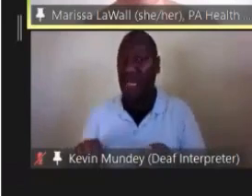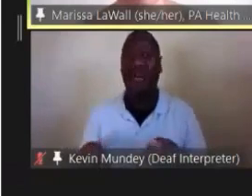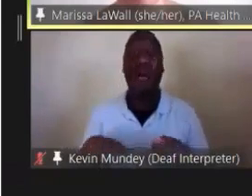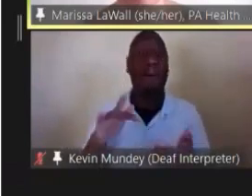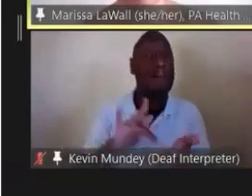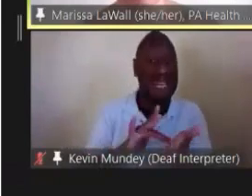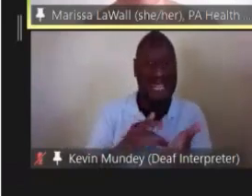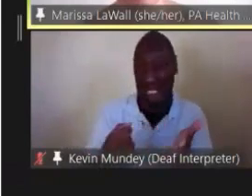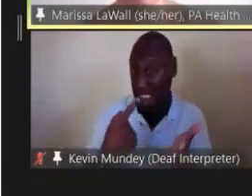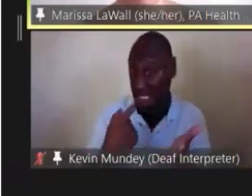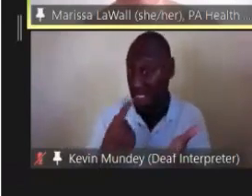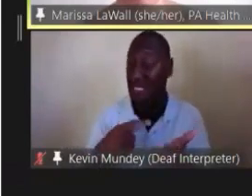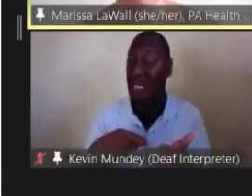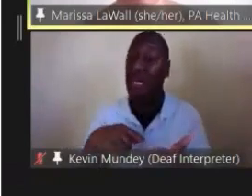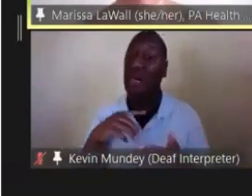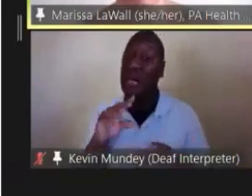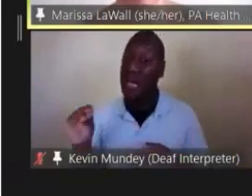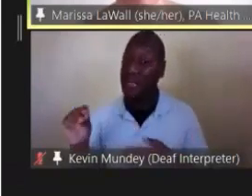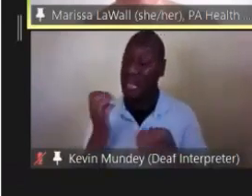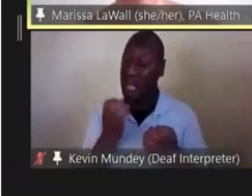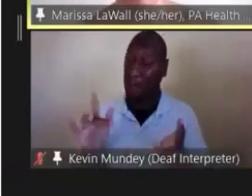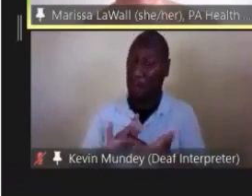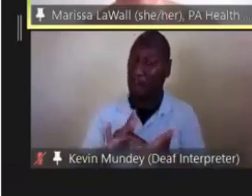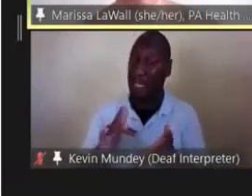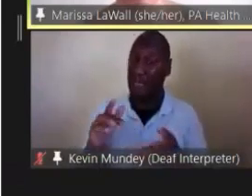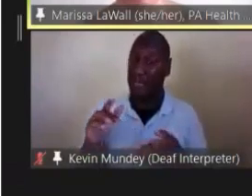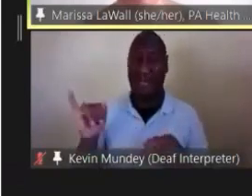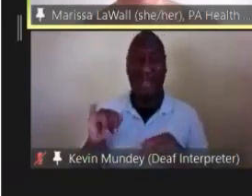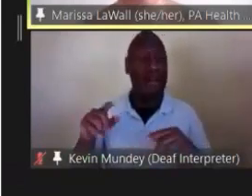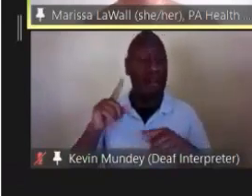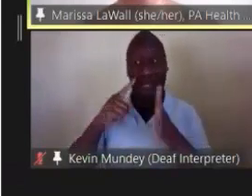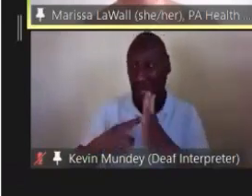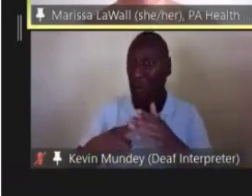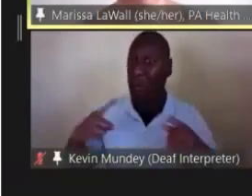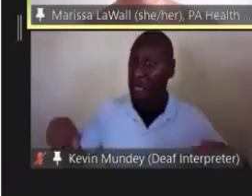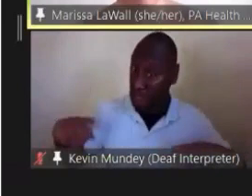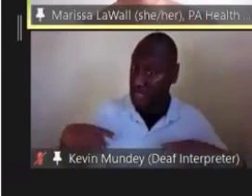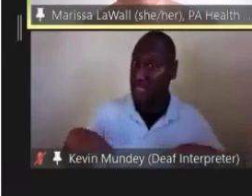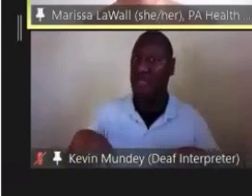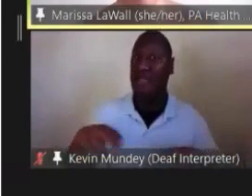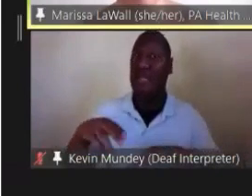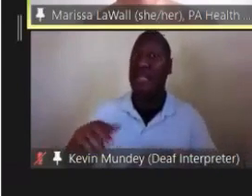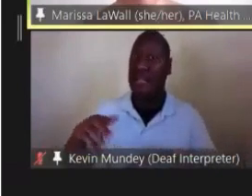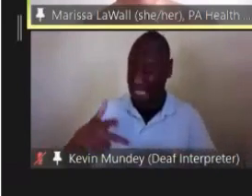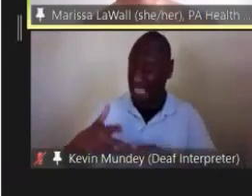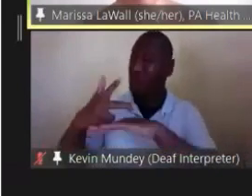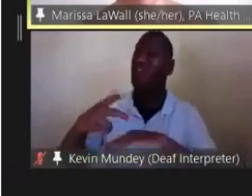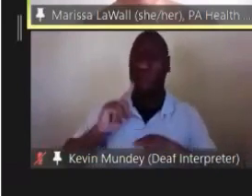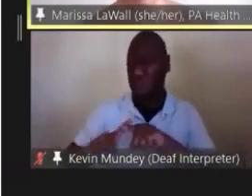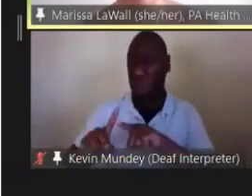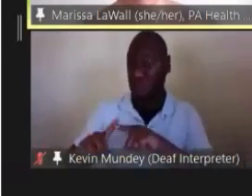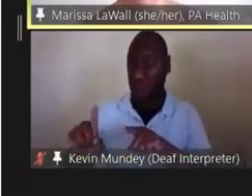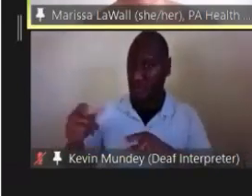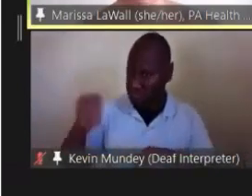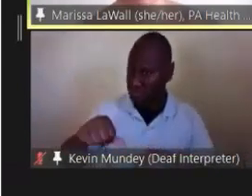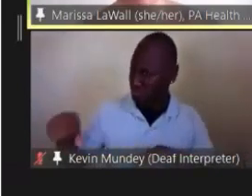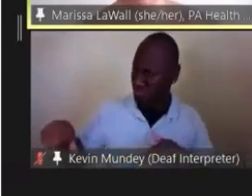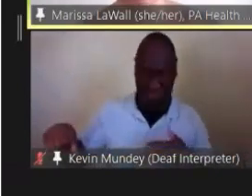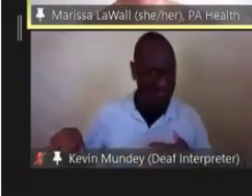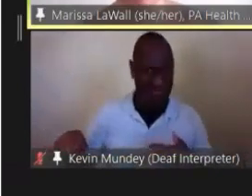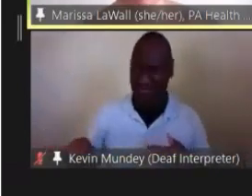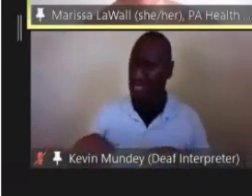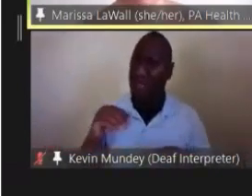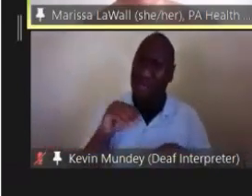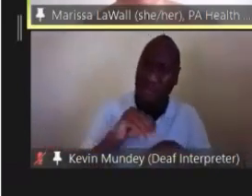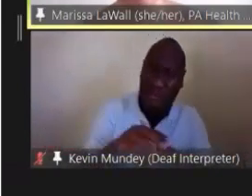durable medical equipment like wheelchairs and lifts. We also provide advice and counseling regarding